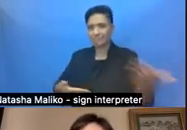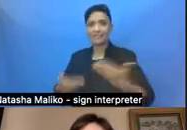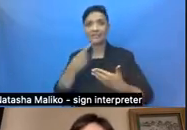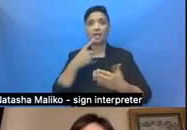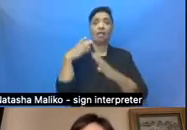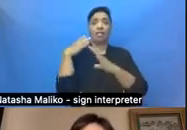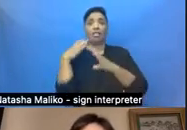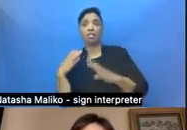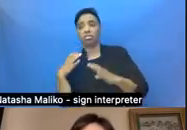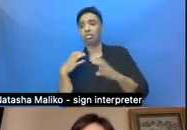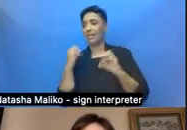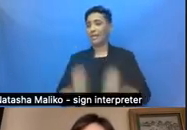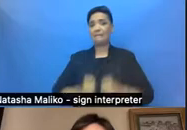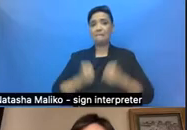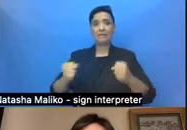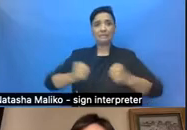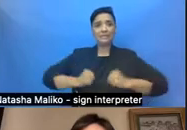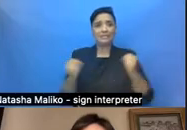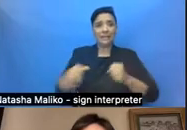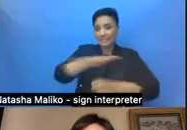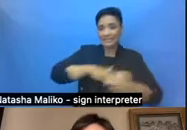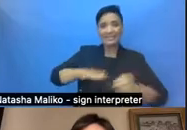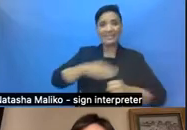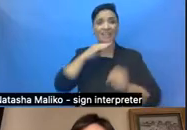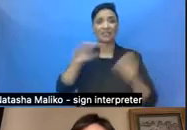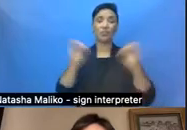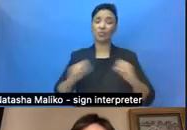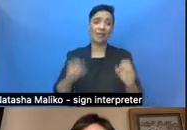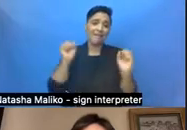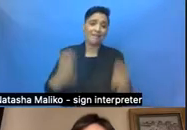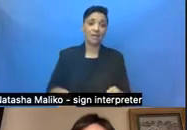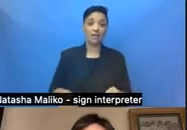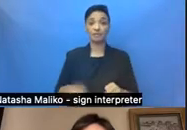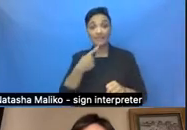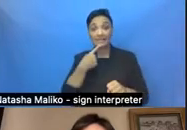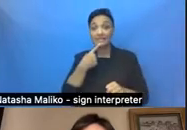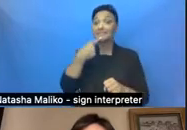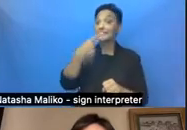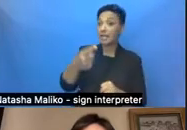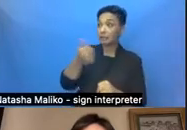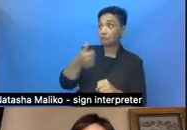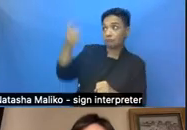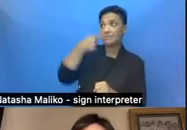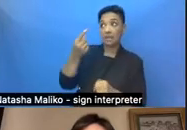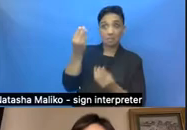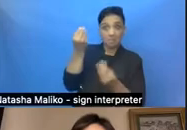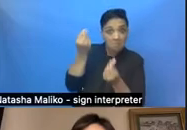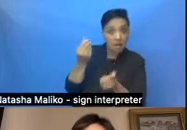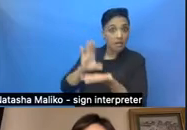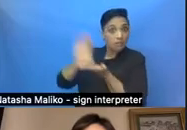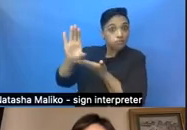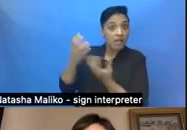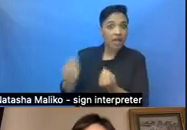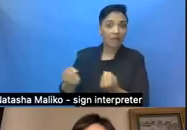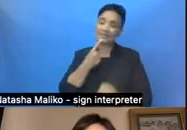simply don't have more space. He's making do. He wouldn't tell us whether he had more budget to deal with these kids. He said he didn't want